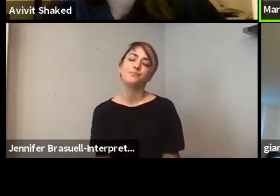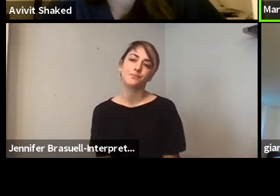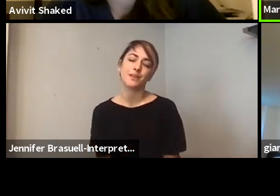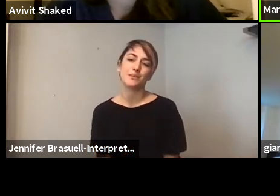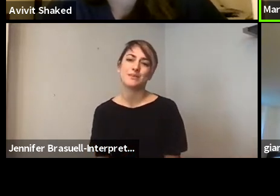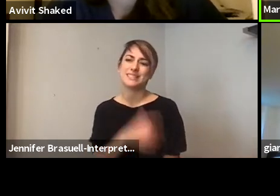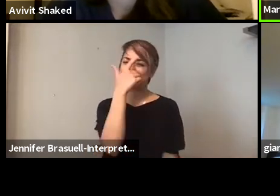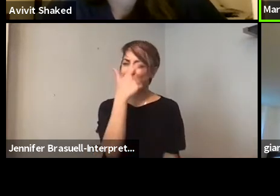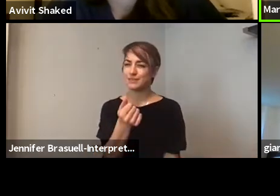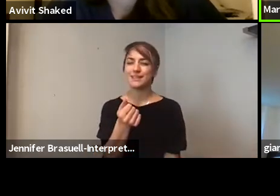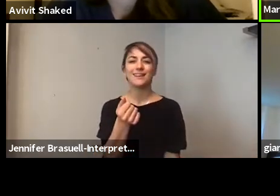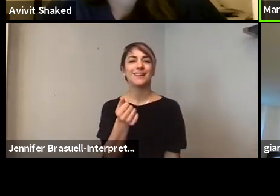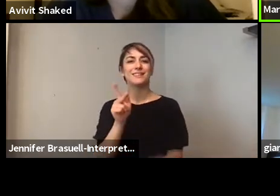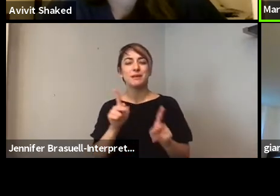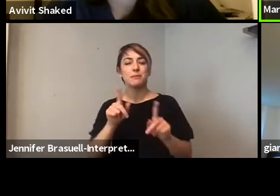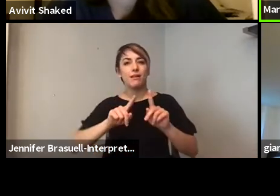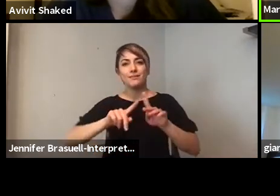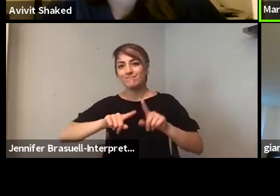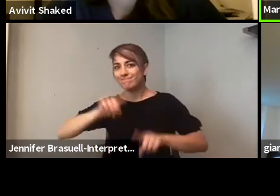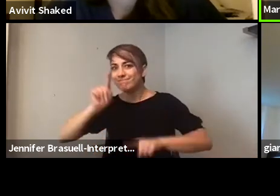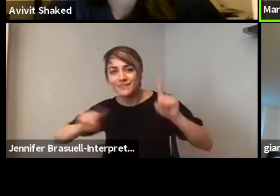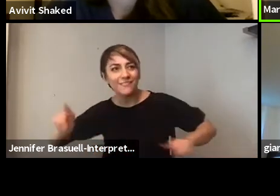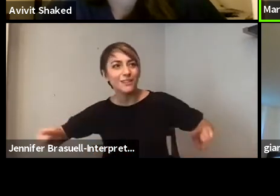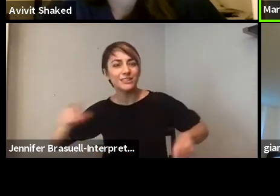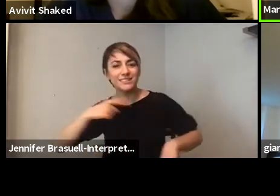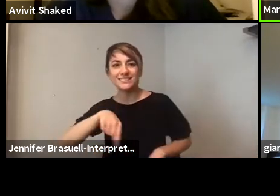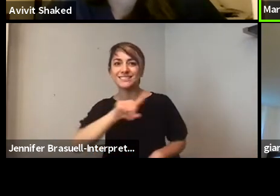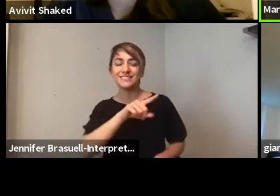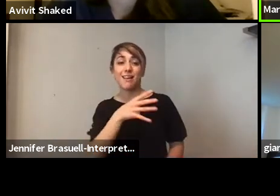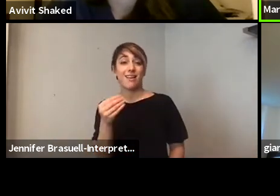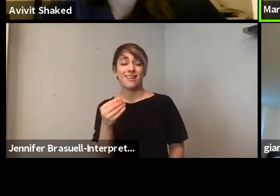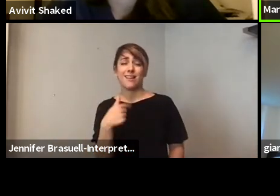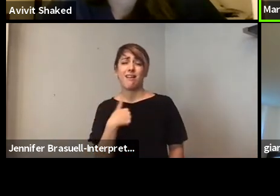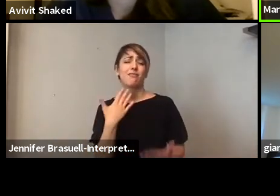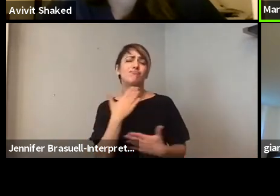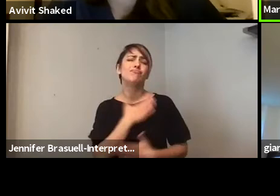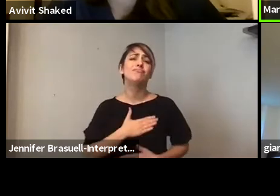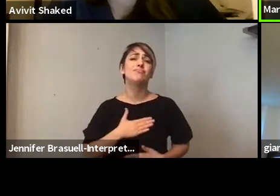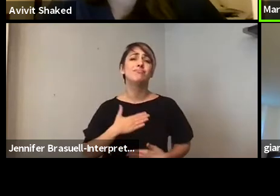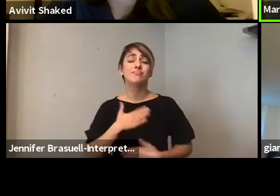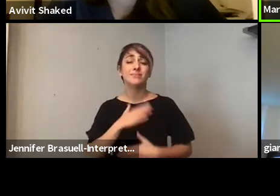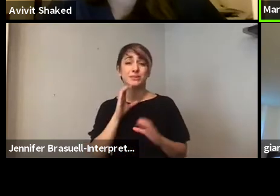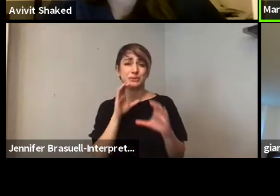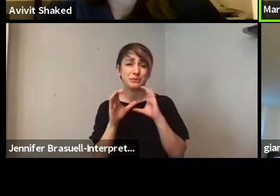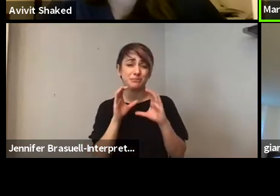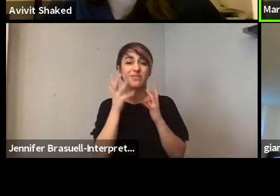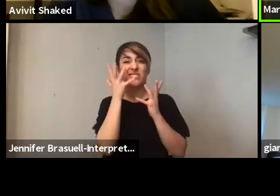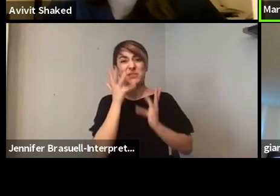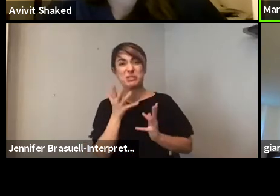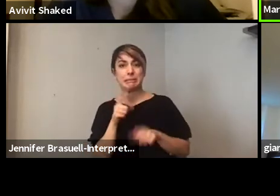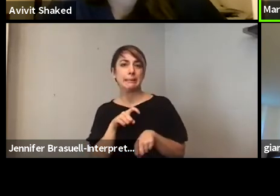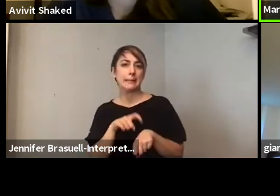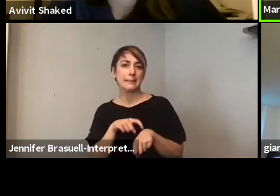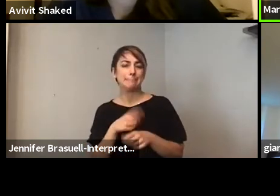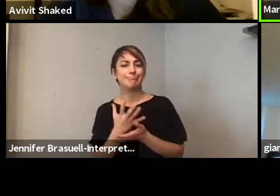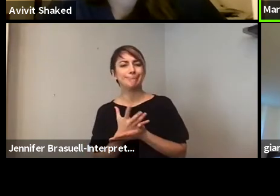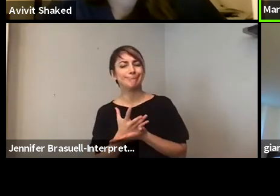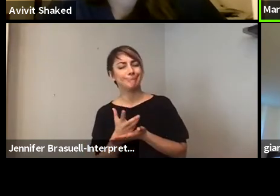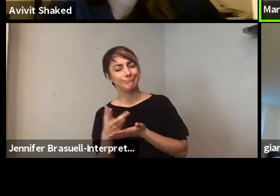people. And I've really enjoyed the conversation, and sadly we are running out of time. So now might be a good